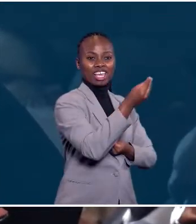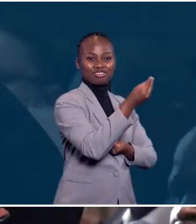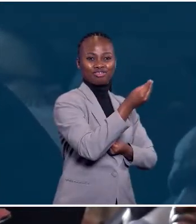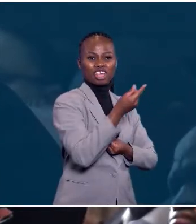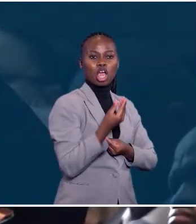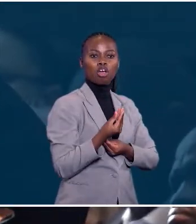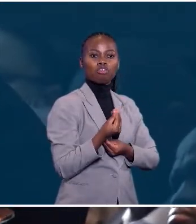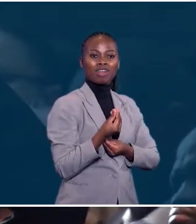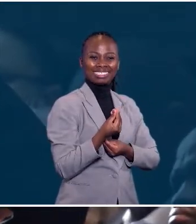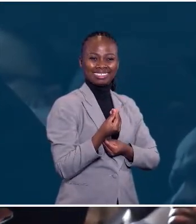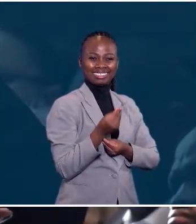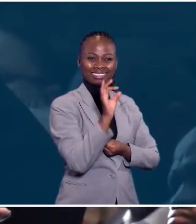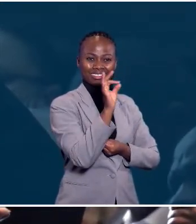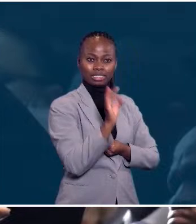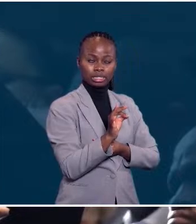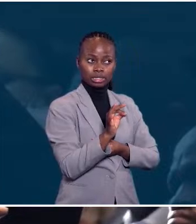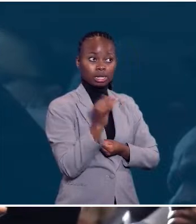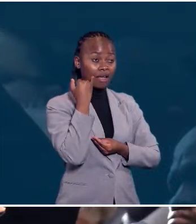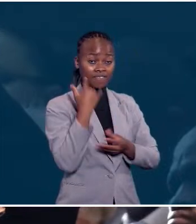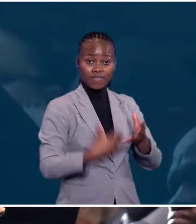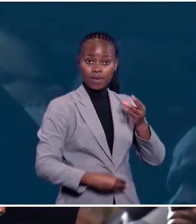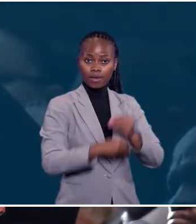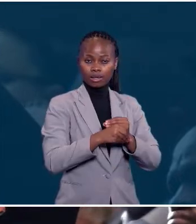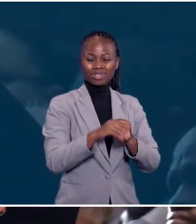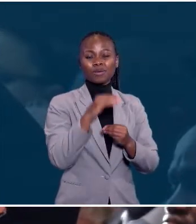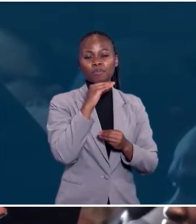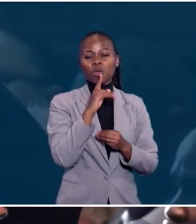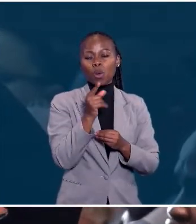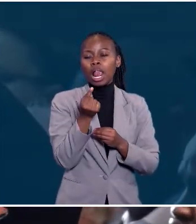coming from a higher risk premium.